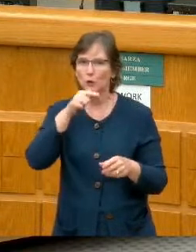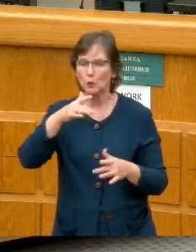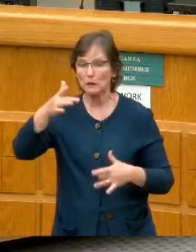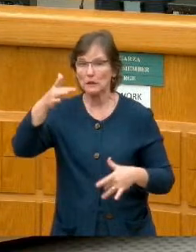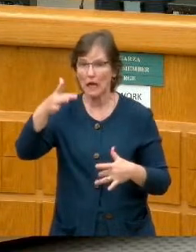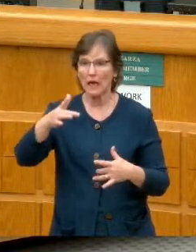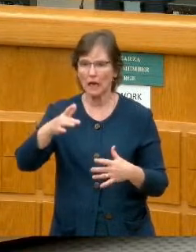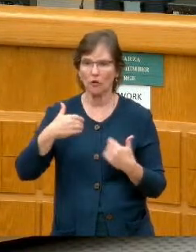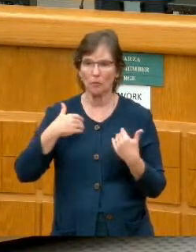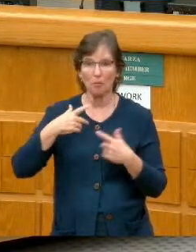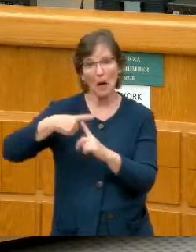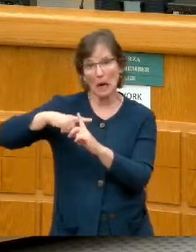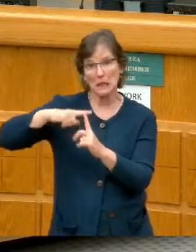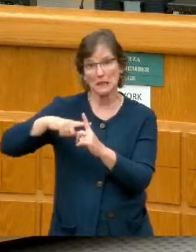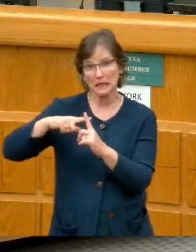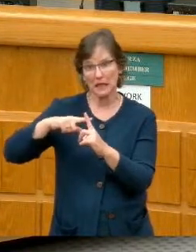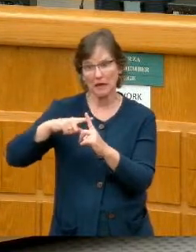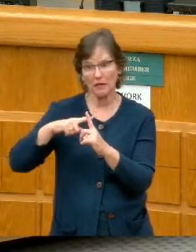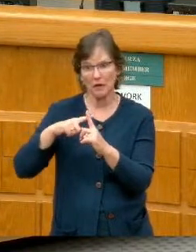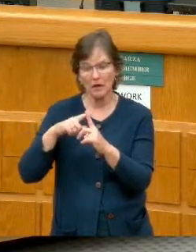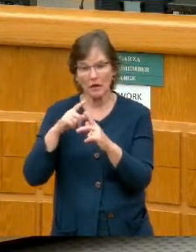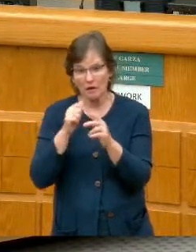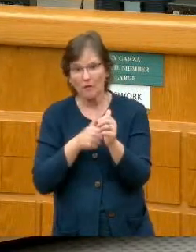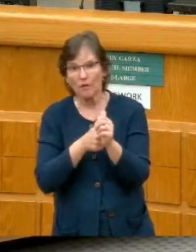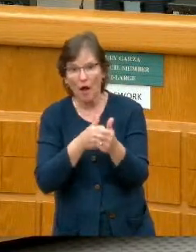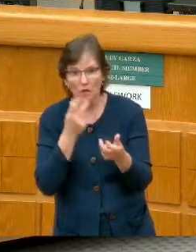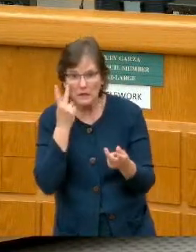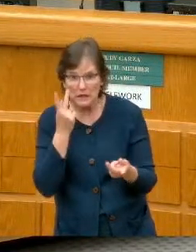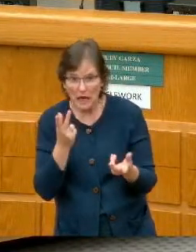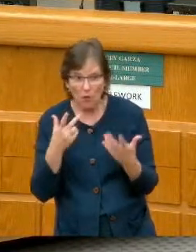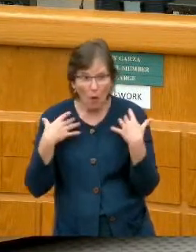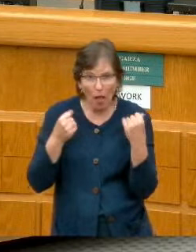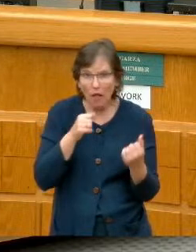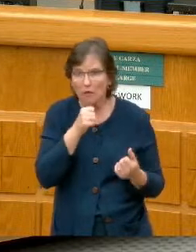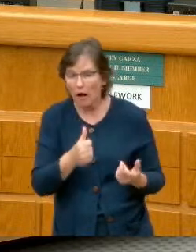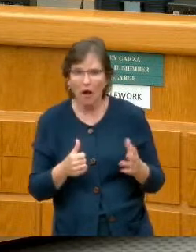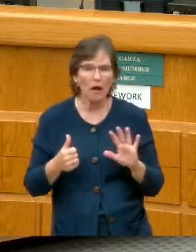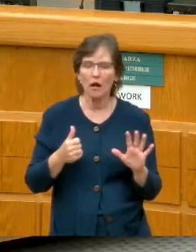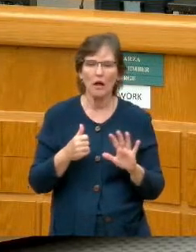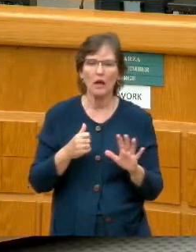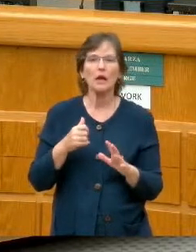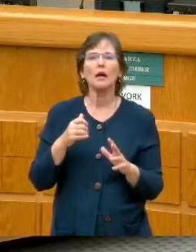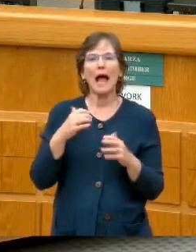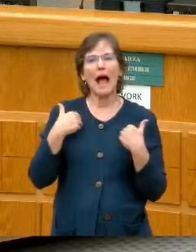algorithmically calculated based upon DSHS's own calculations.